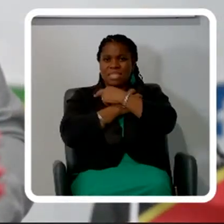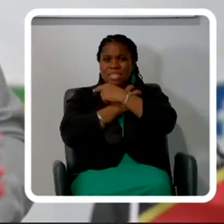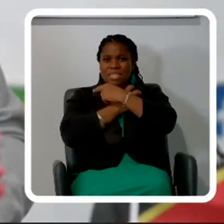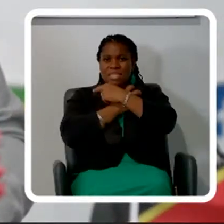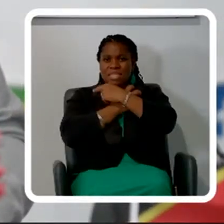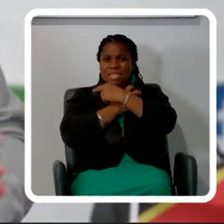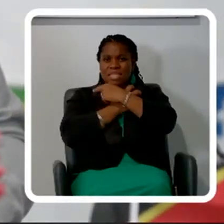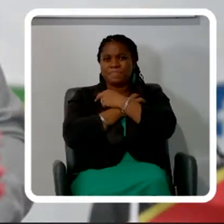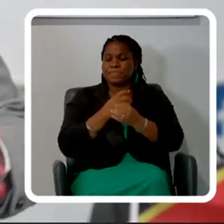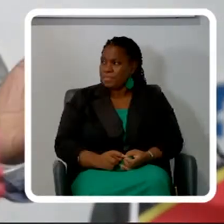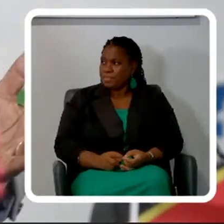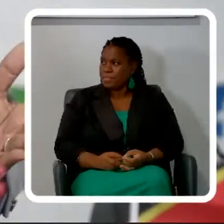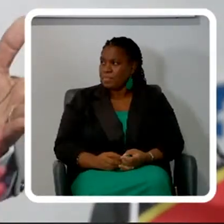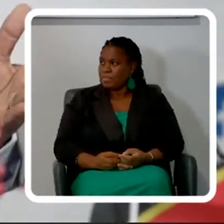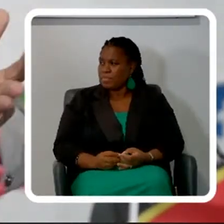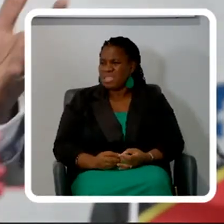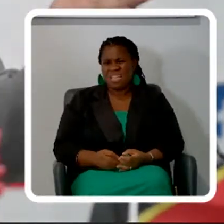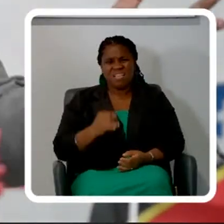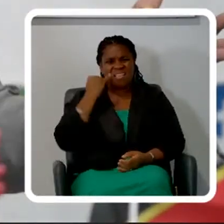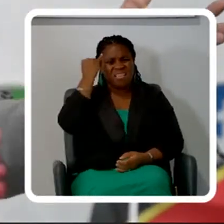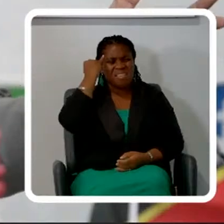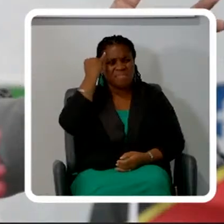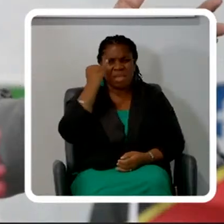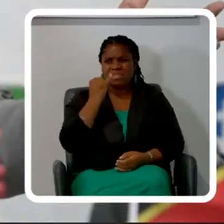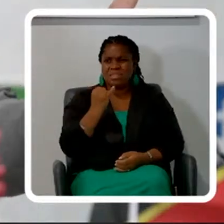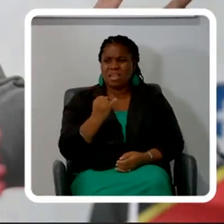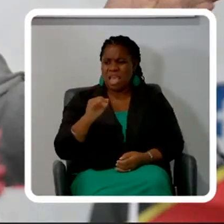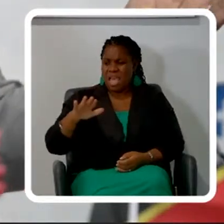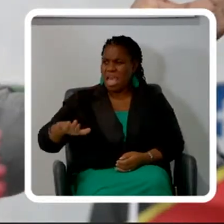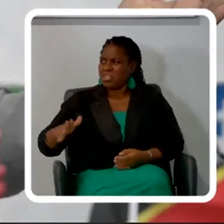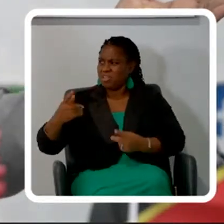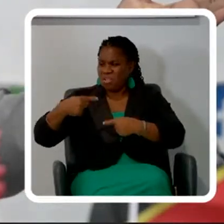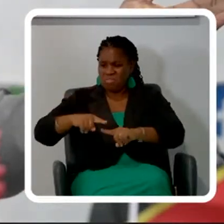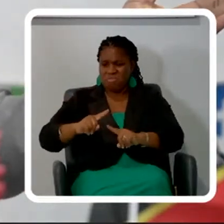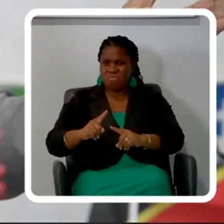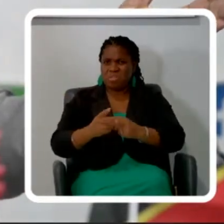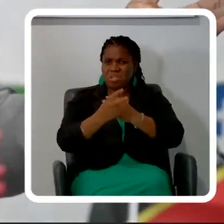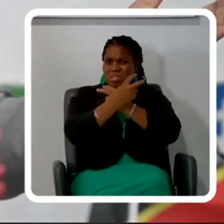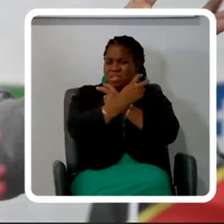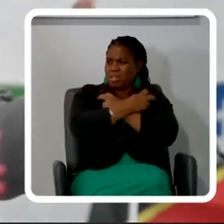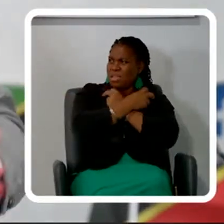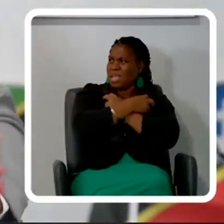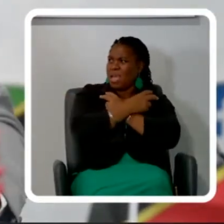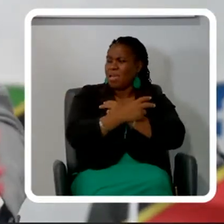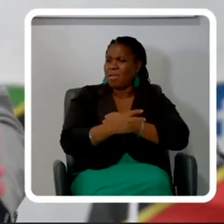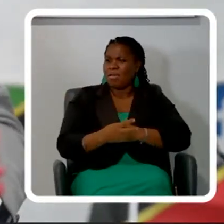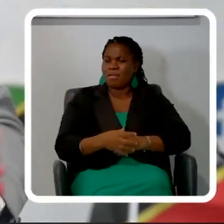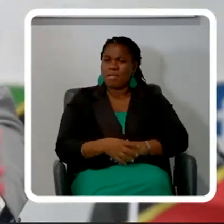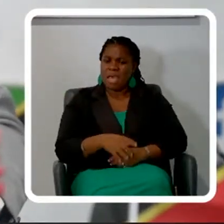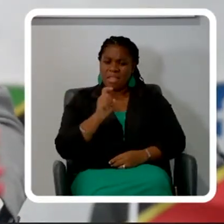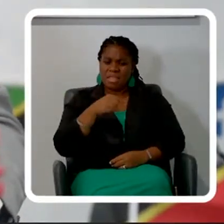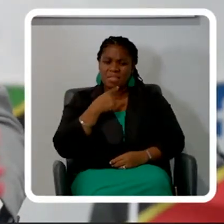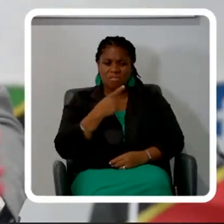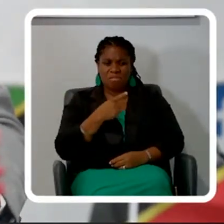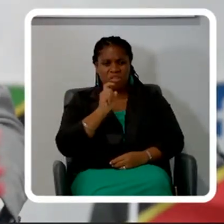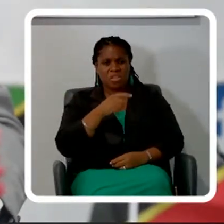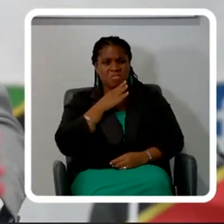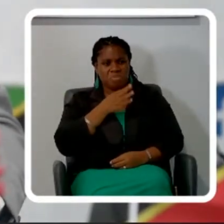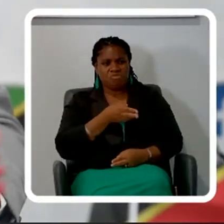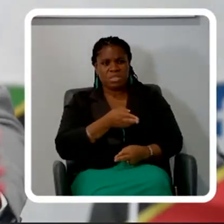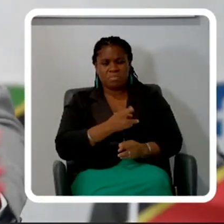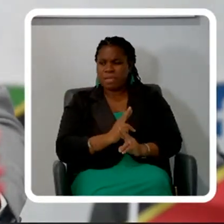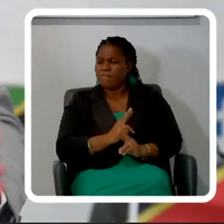I mean, you have a child going into a gang and they're being told that to be respected, you have to commit crime. I mean, what is